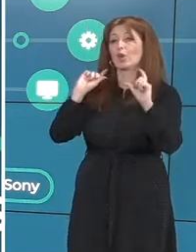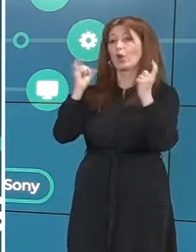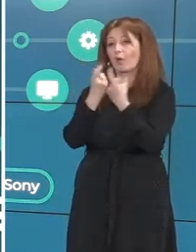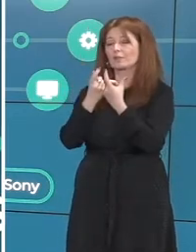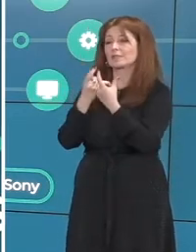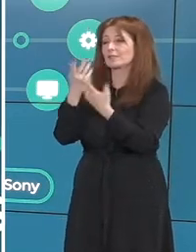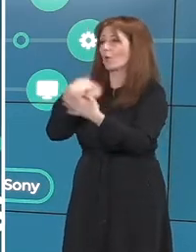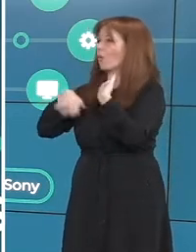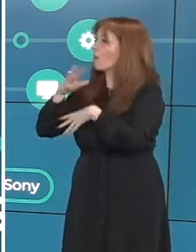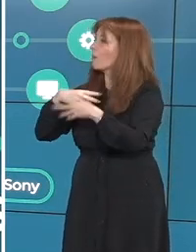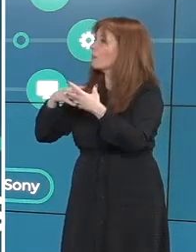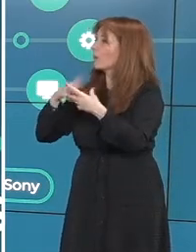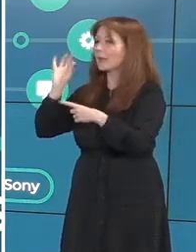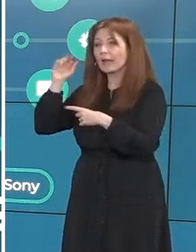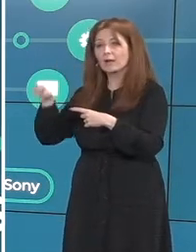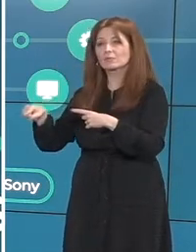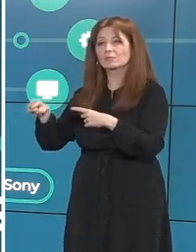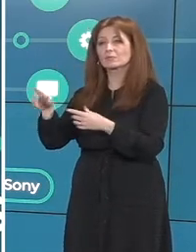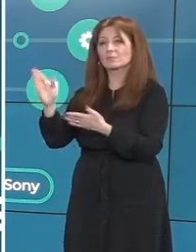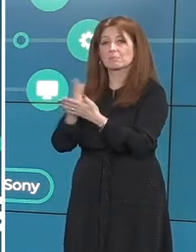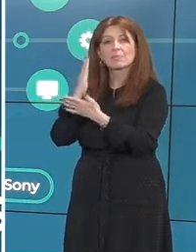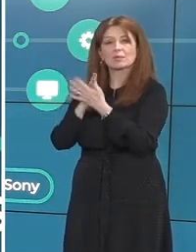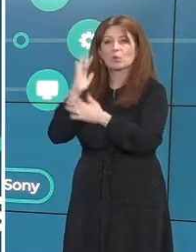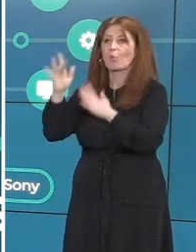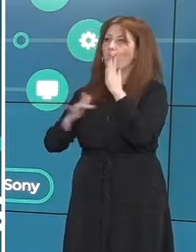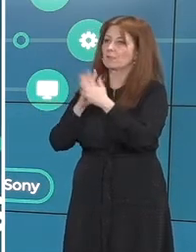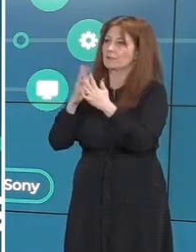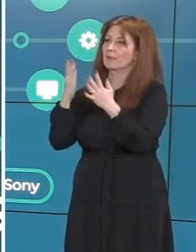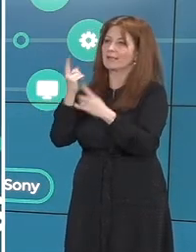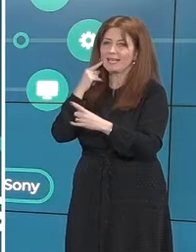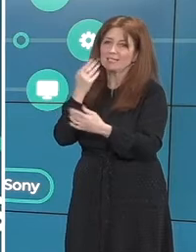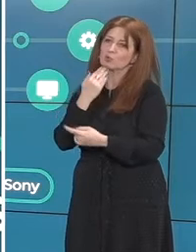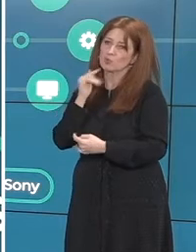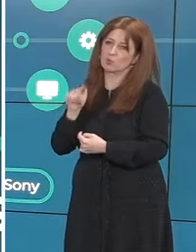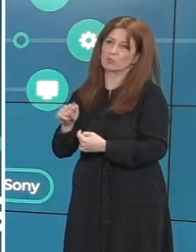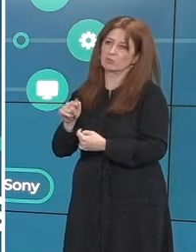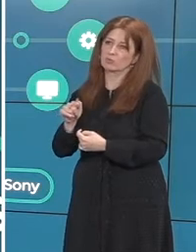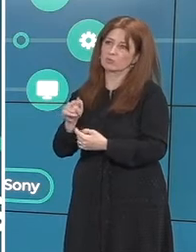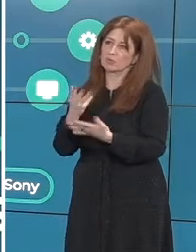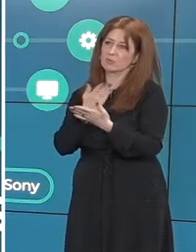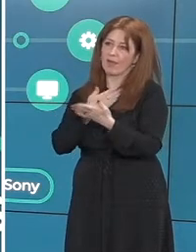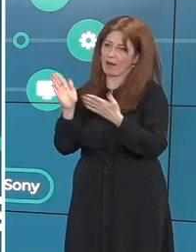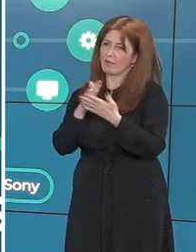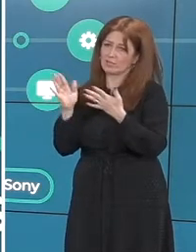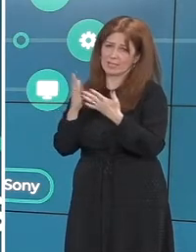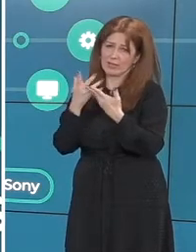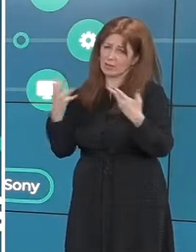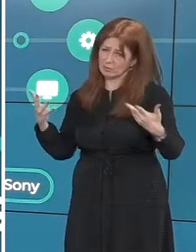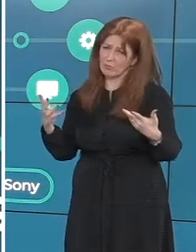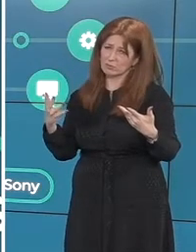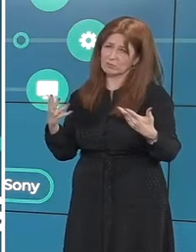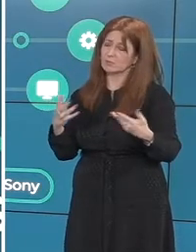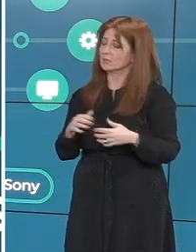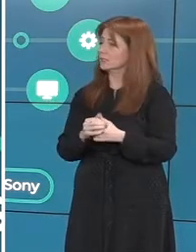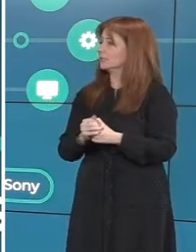sure that their sort of website's accessible now. You know, there's a lot more clarity over what's expected. So that's kind of on the supply side, you know,